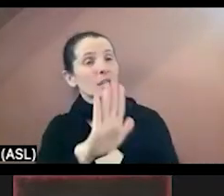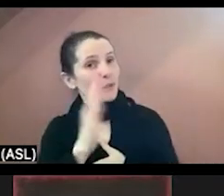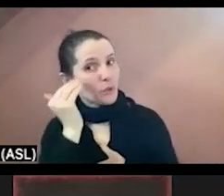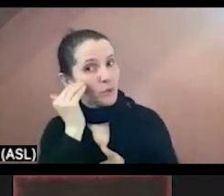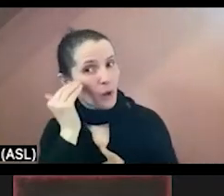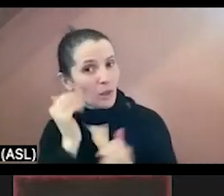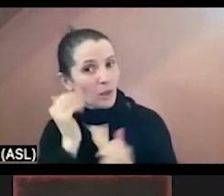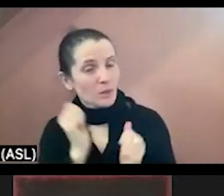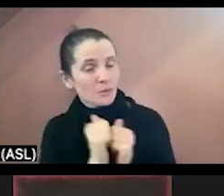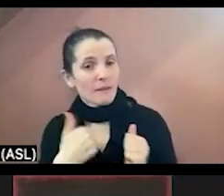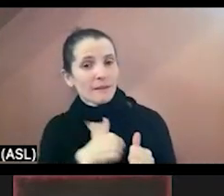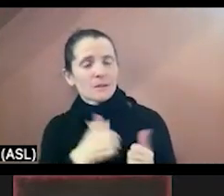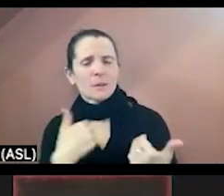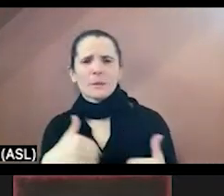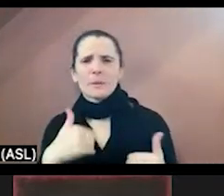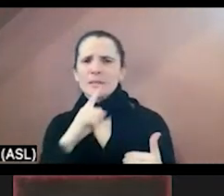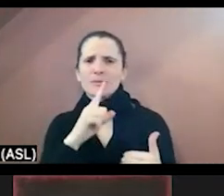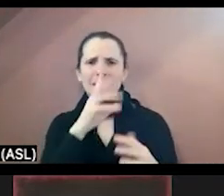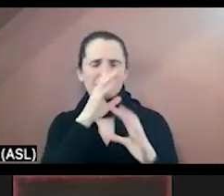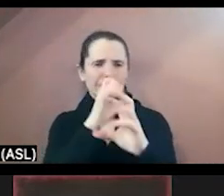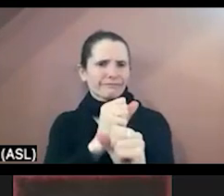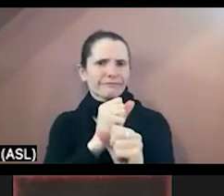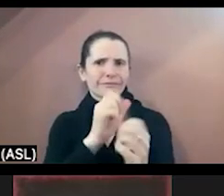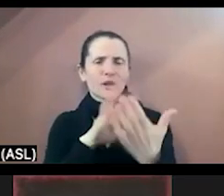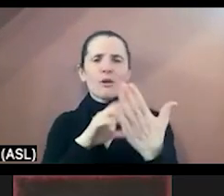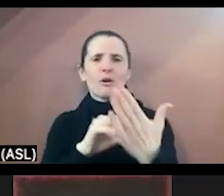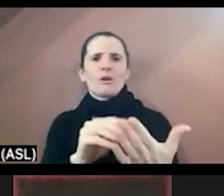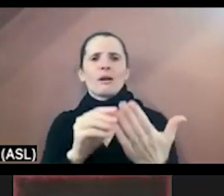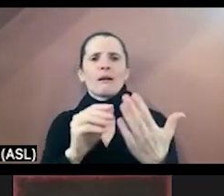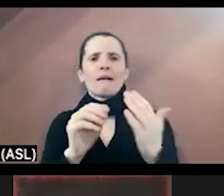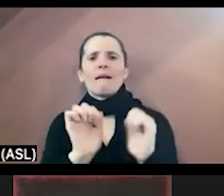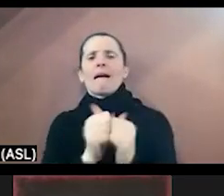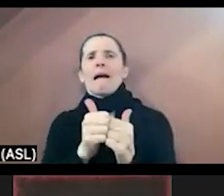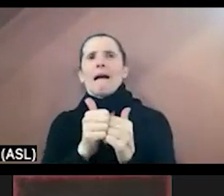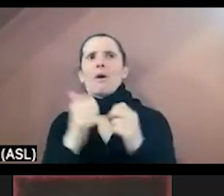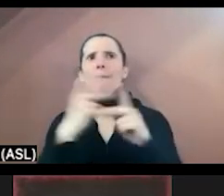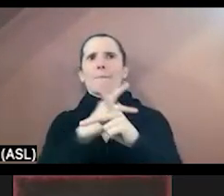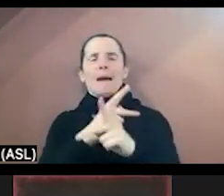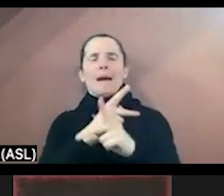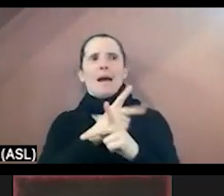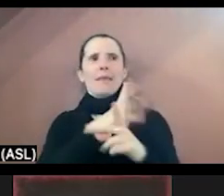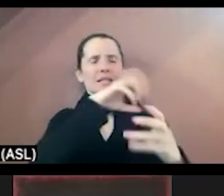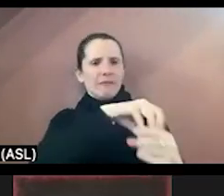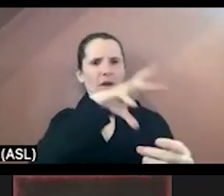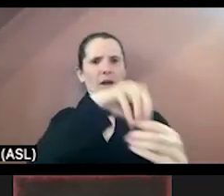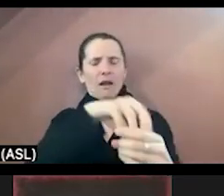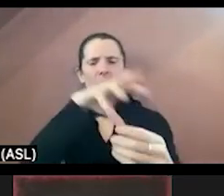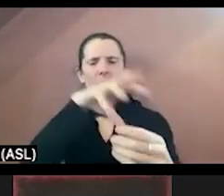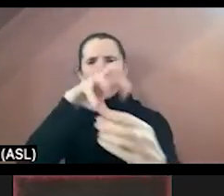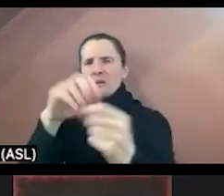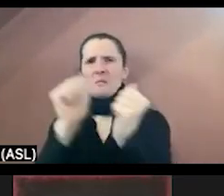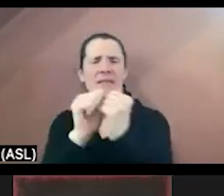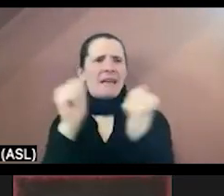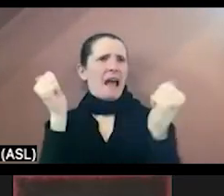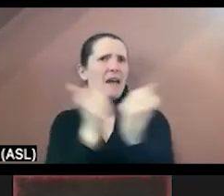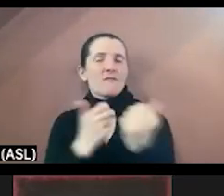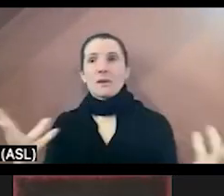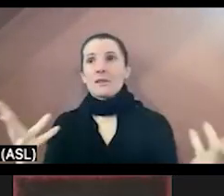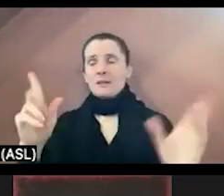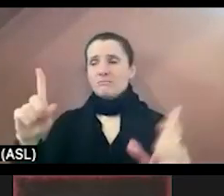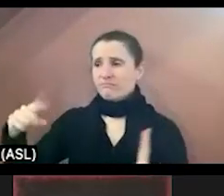was really interesting to learn how math is really involved with everything from like the 1800s to today with